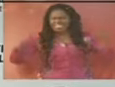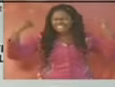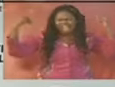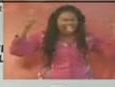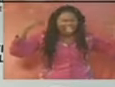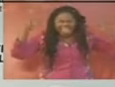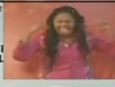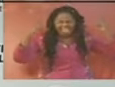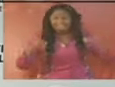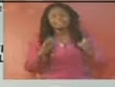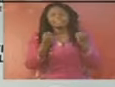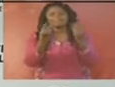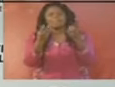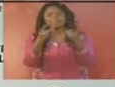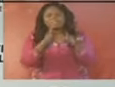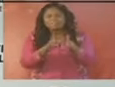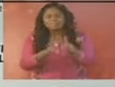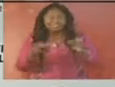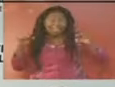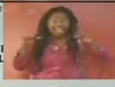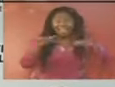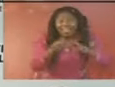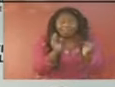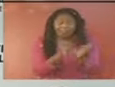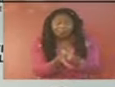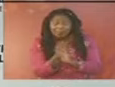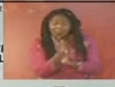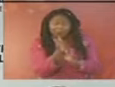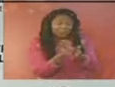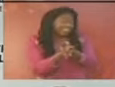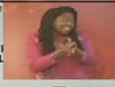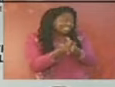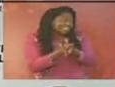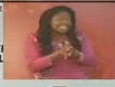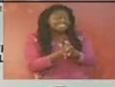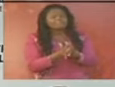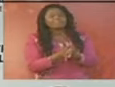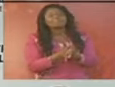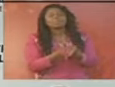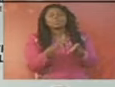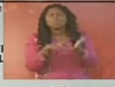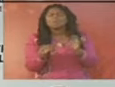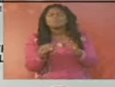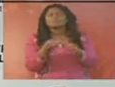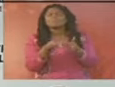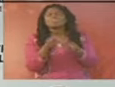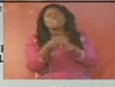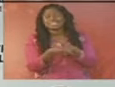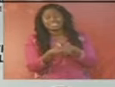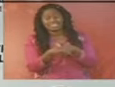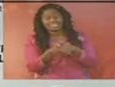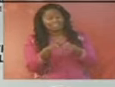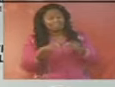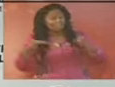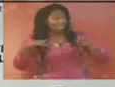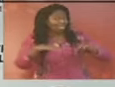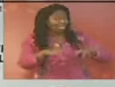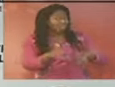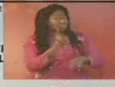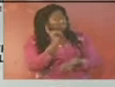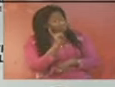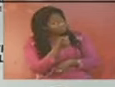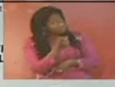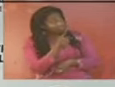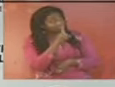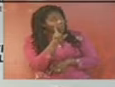major attraction for many citizens? And the second question, Dr. Hines mentioned on Wednesday that our